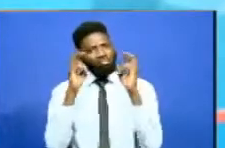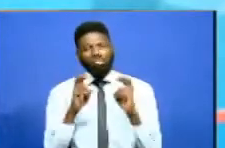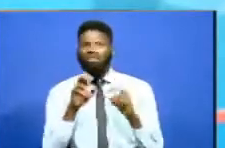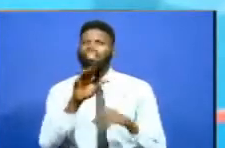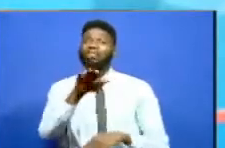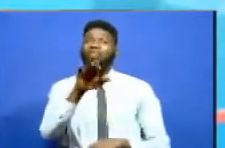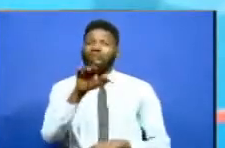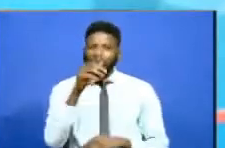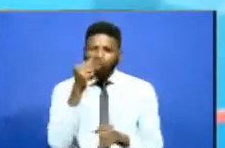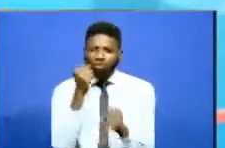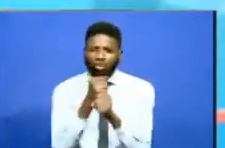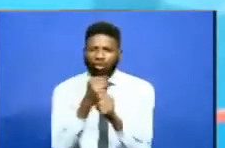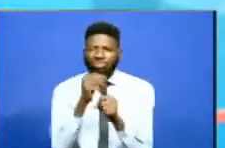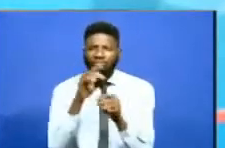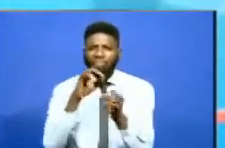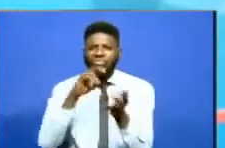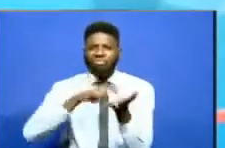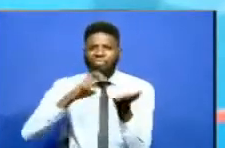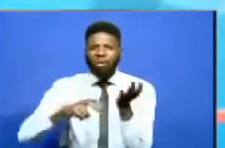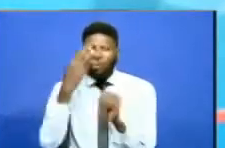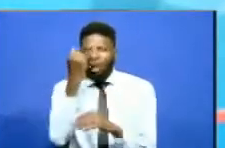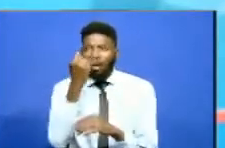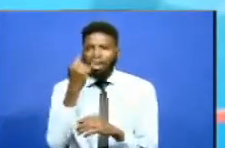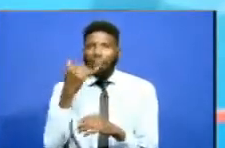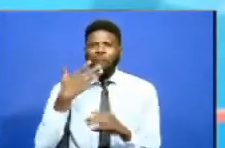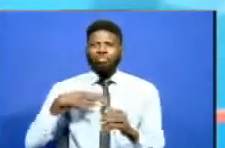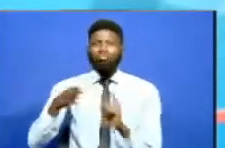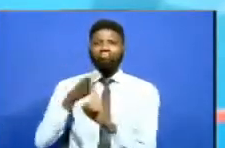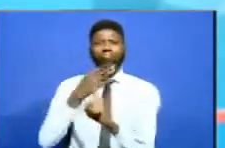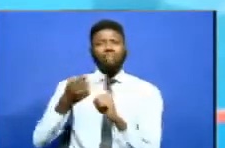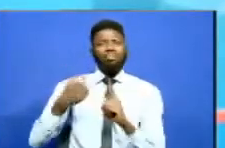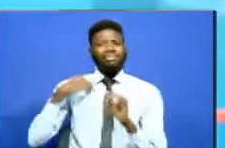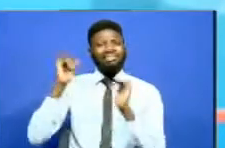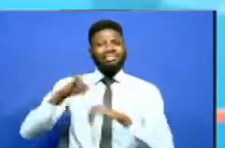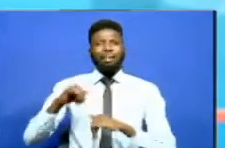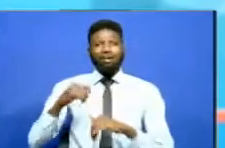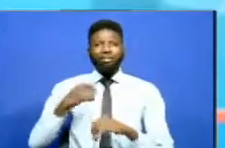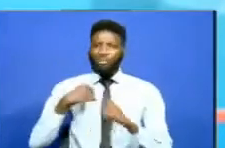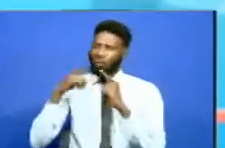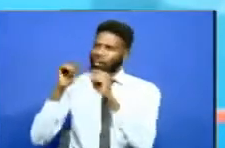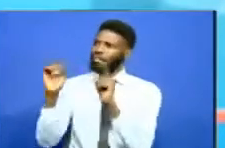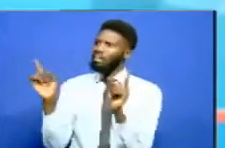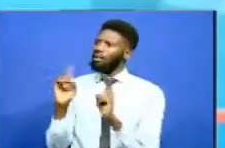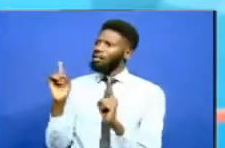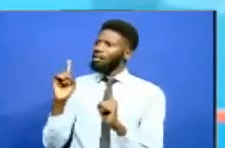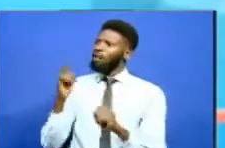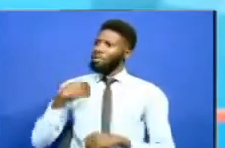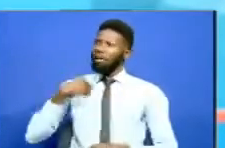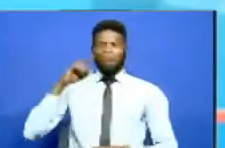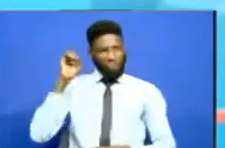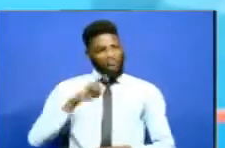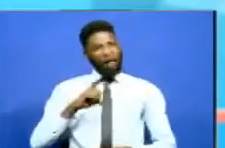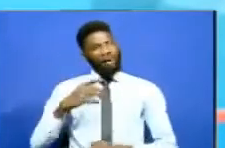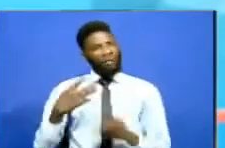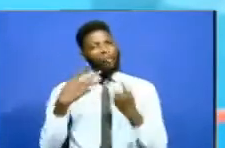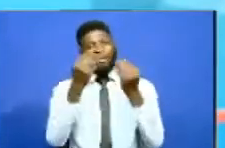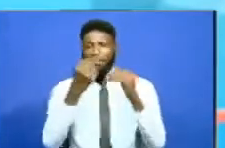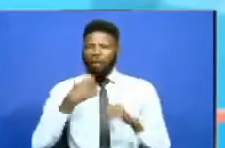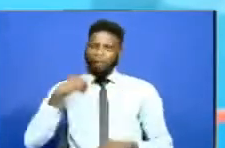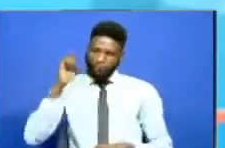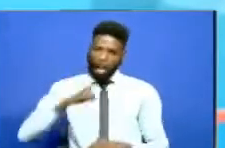was dissuading me, but I said, no, I have to go. There is a contribution I am going to make to my people. Mm-hmm. And